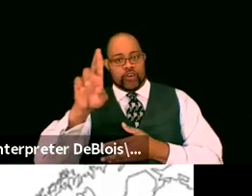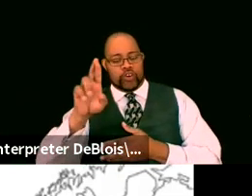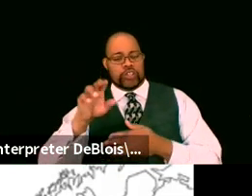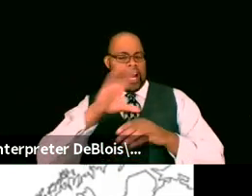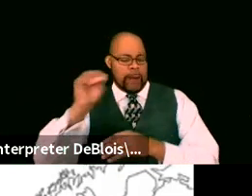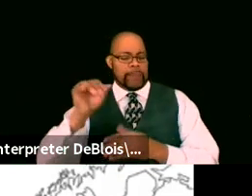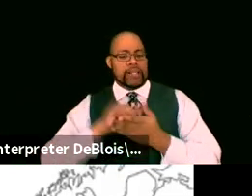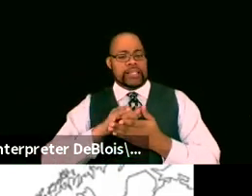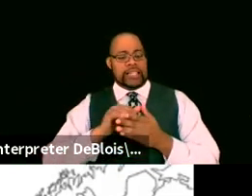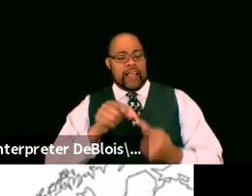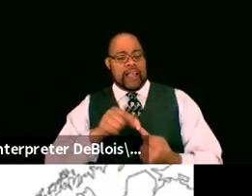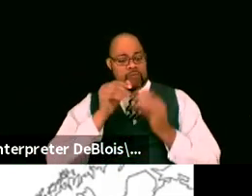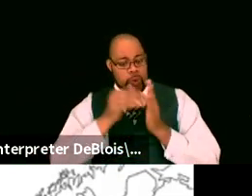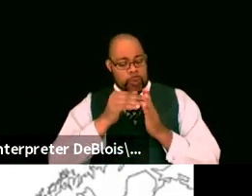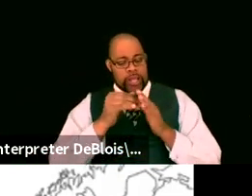frequently isolated